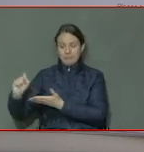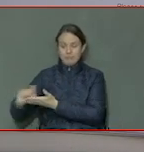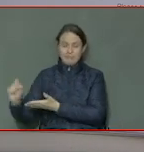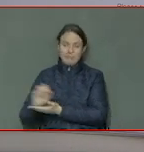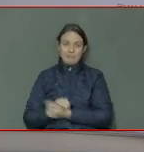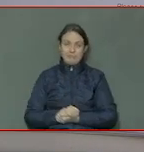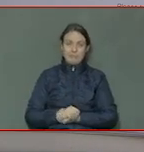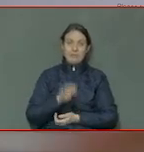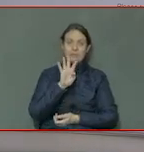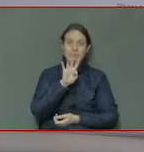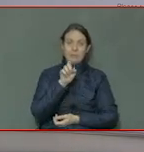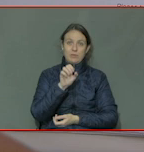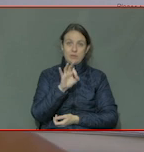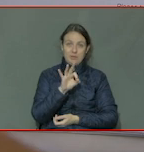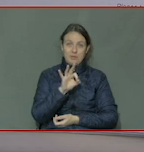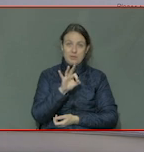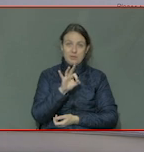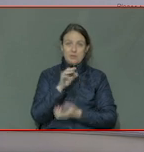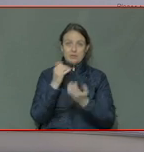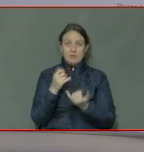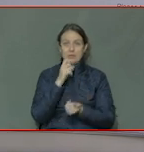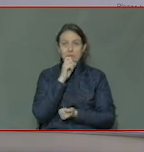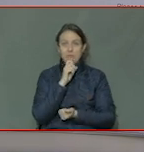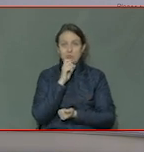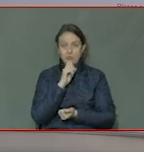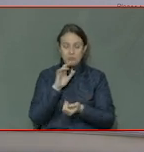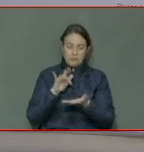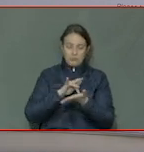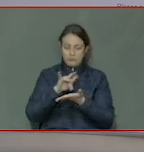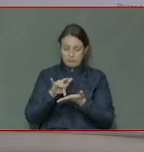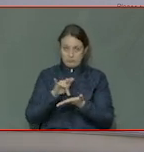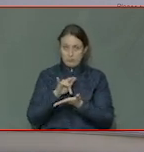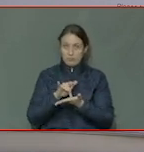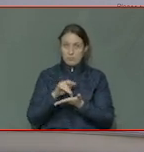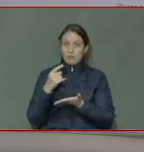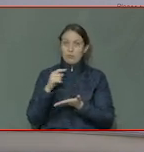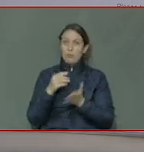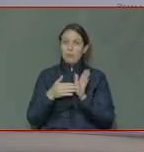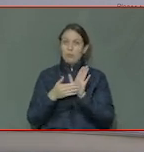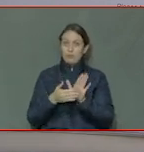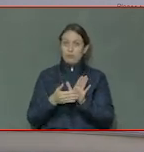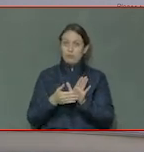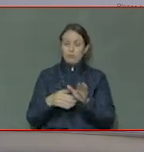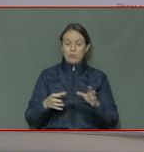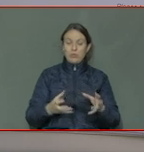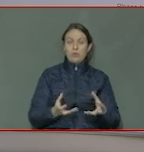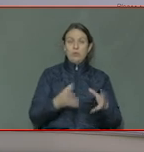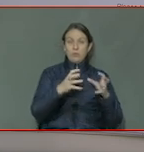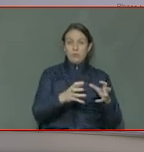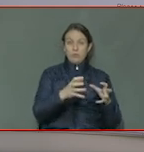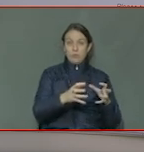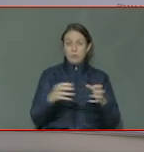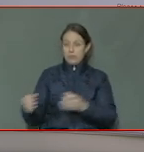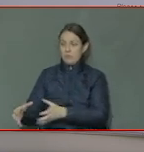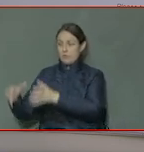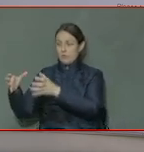Okay, 4.3. Determine by means of a suitable calculation whether the collision between the ball and container is